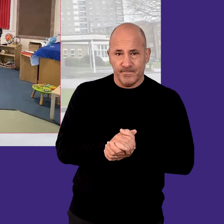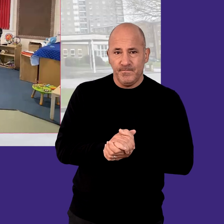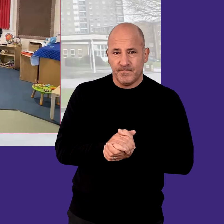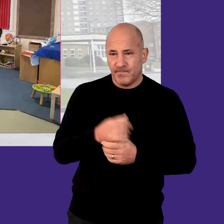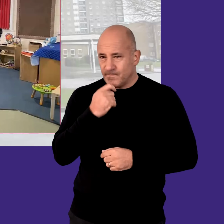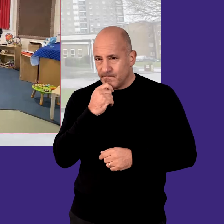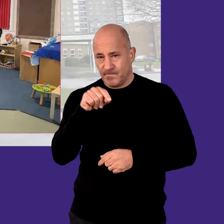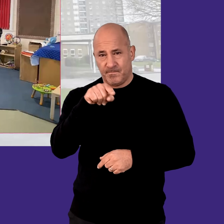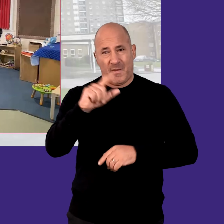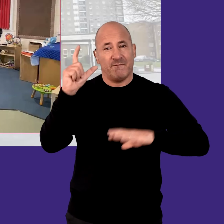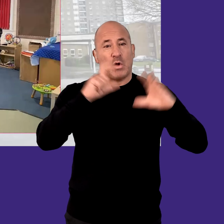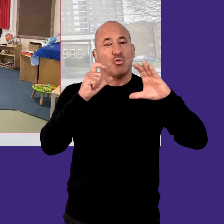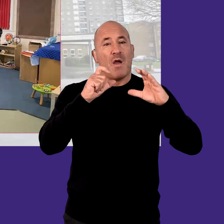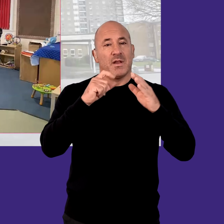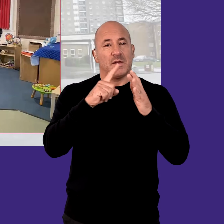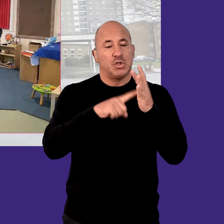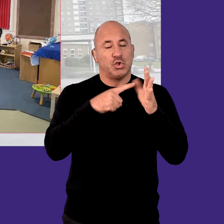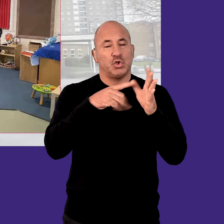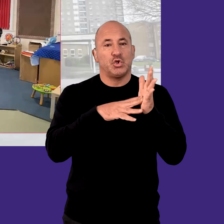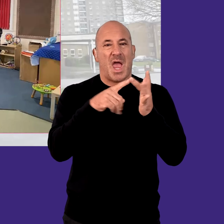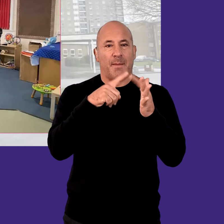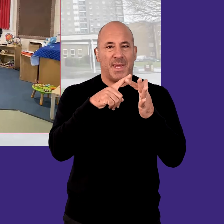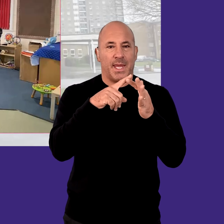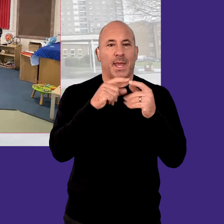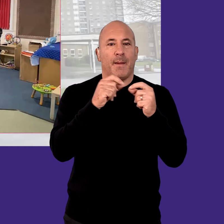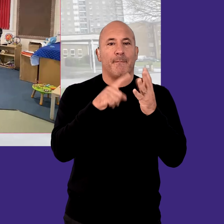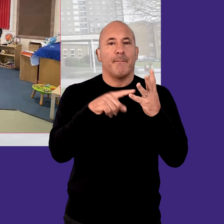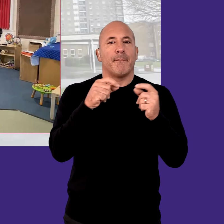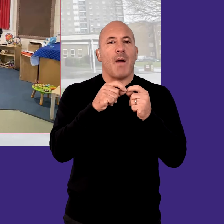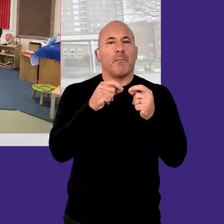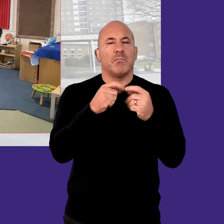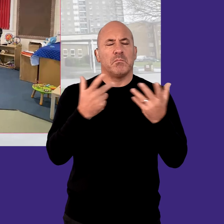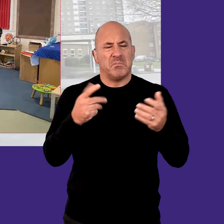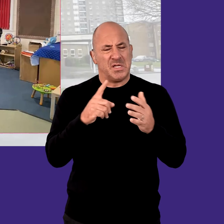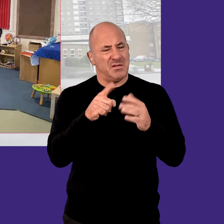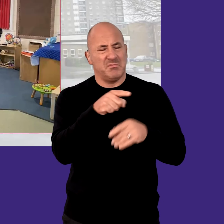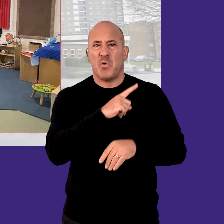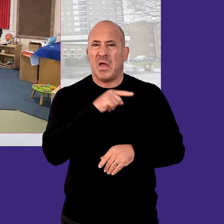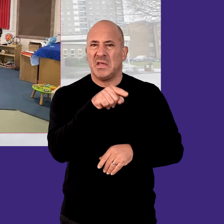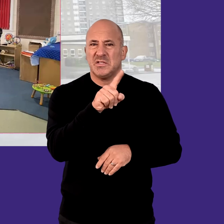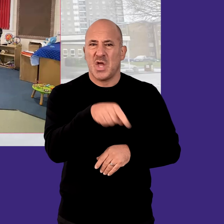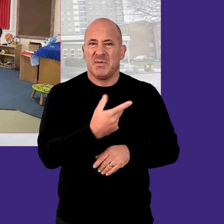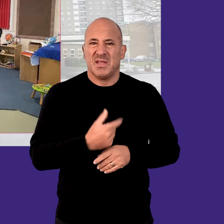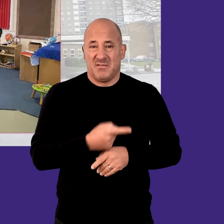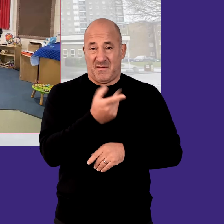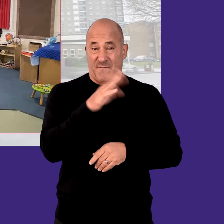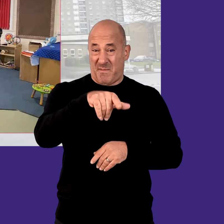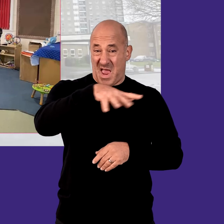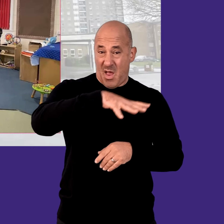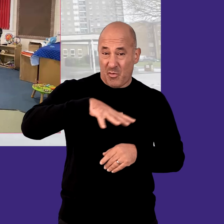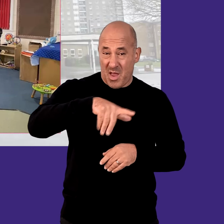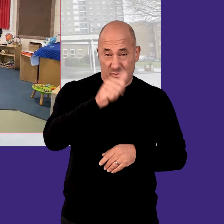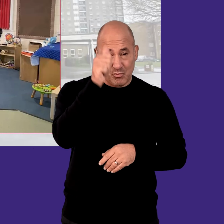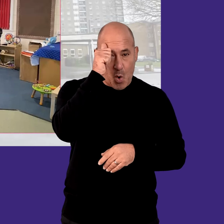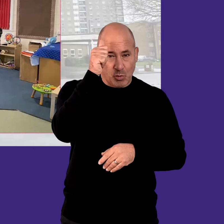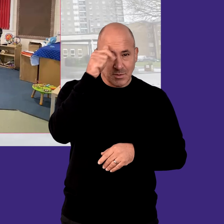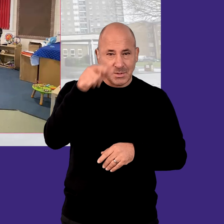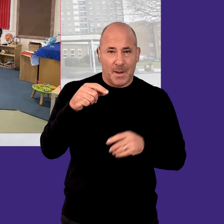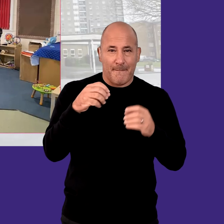So we chose to work with a photographer called Jamie Bubb. Now, why Jamie? Jamie's from the area.